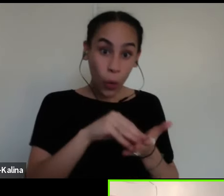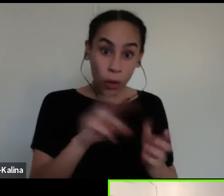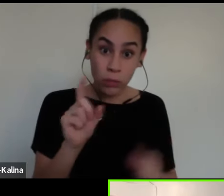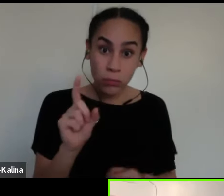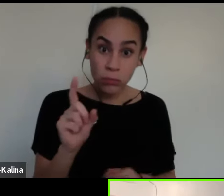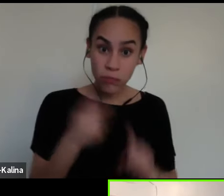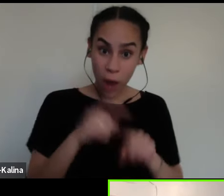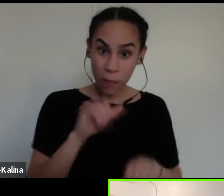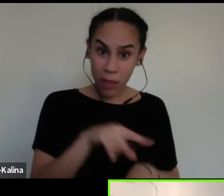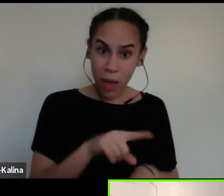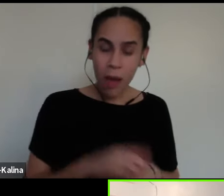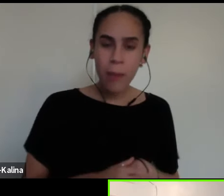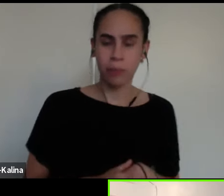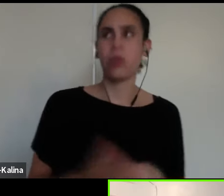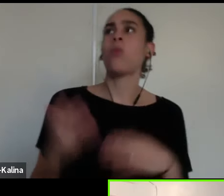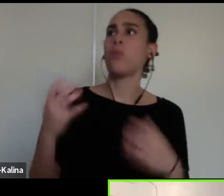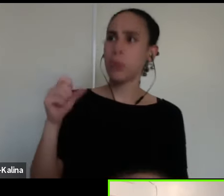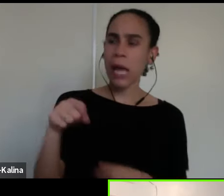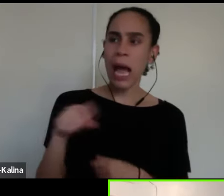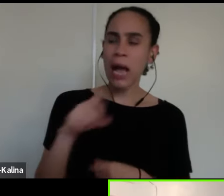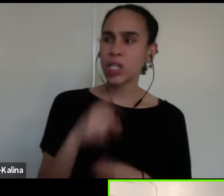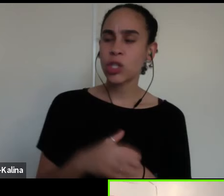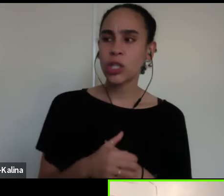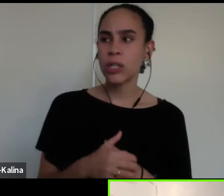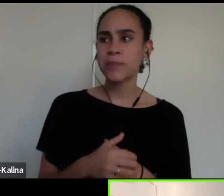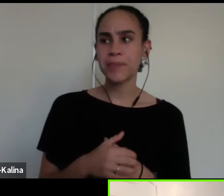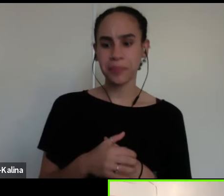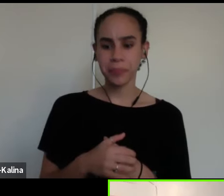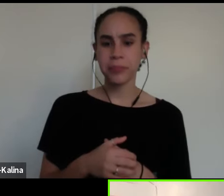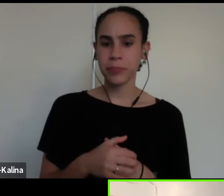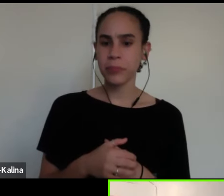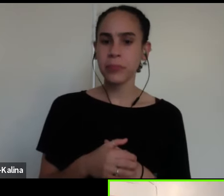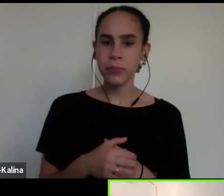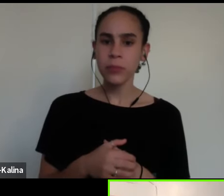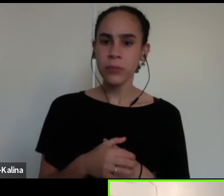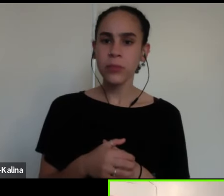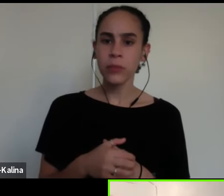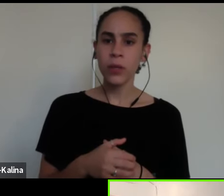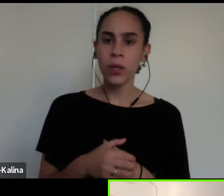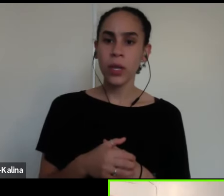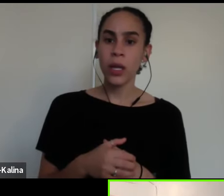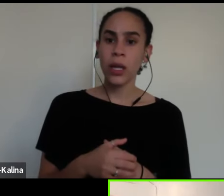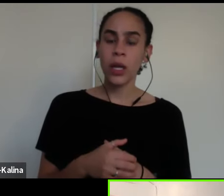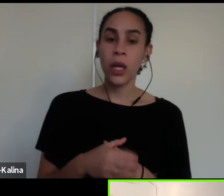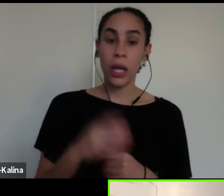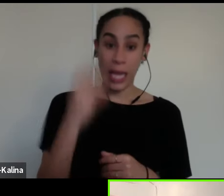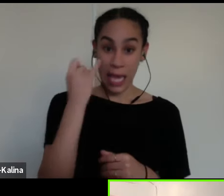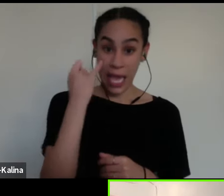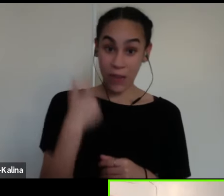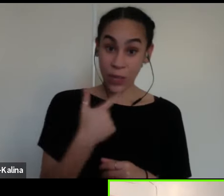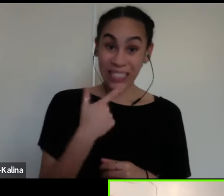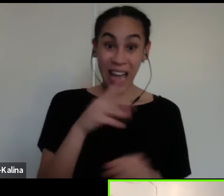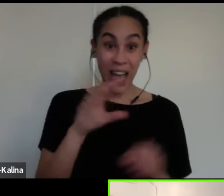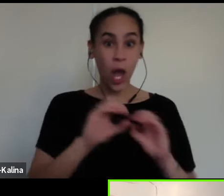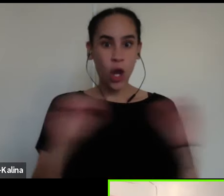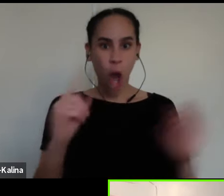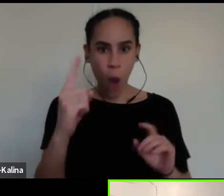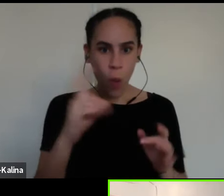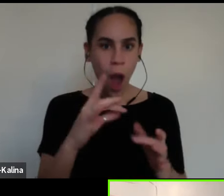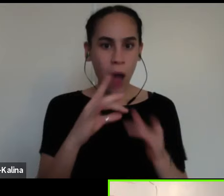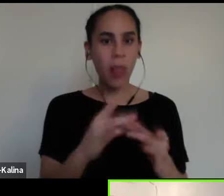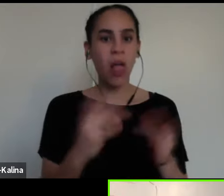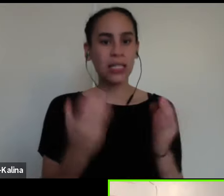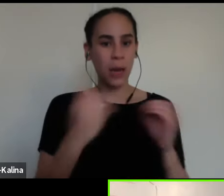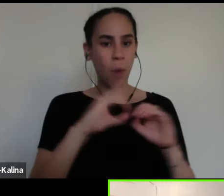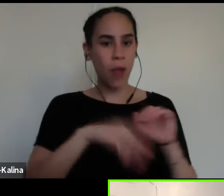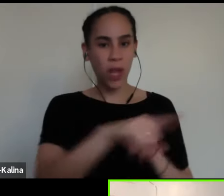be, I think at its heart, when we're saying no one belongs more than you, and when we're saying you get a one-on-one, it doesn't matter at what level